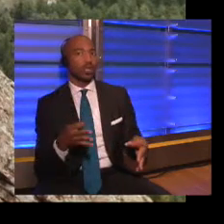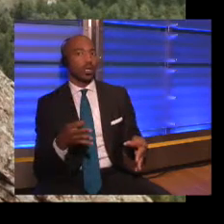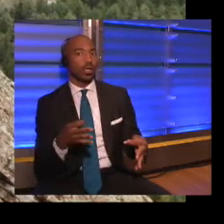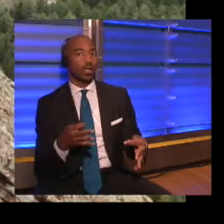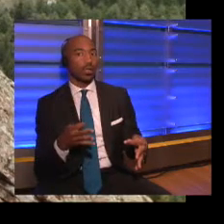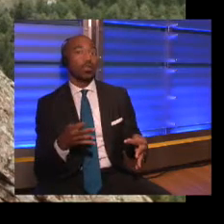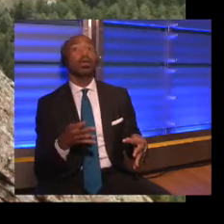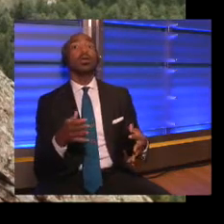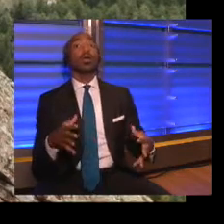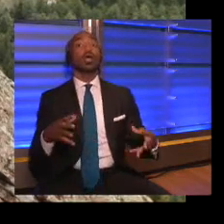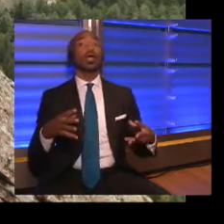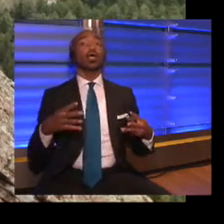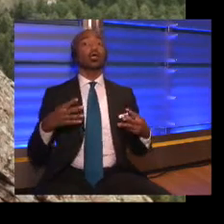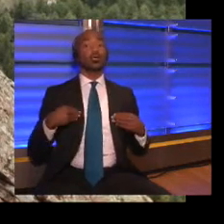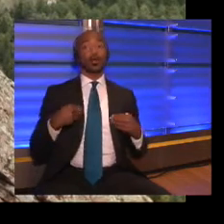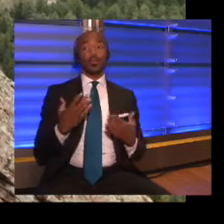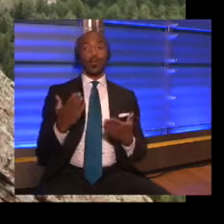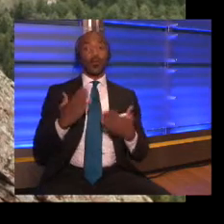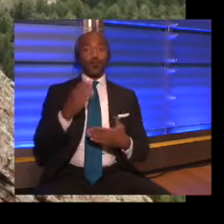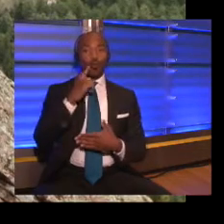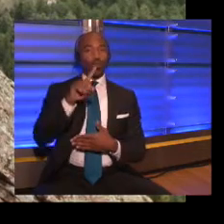offer for $120 million.